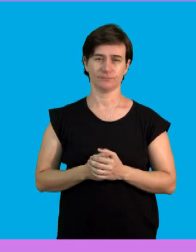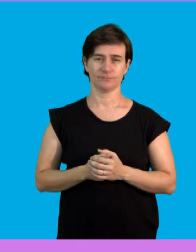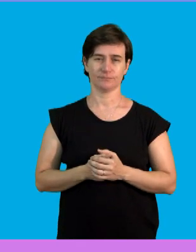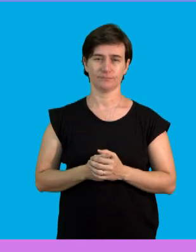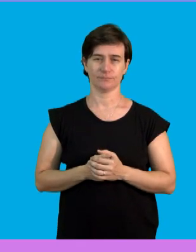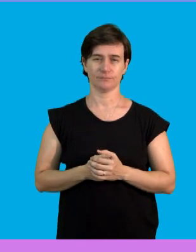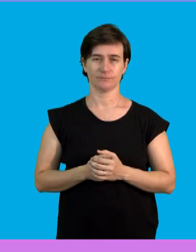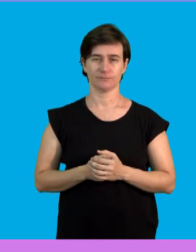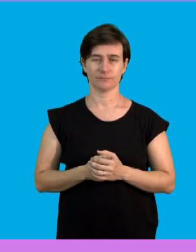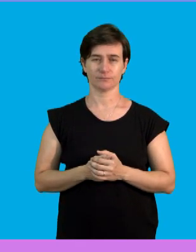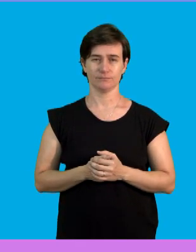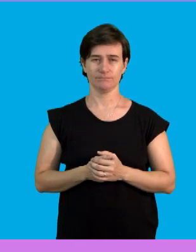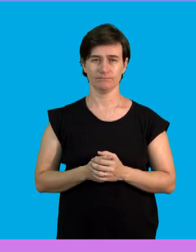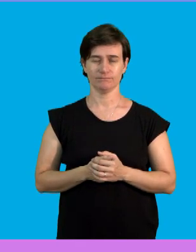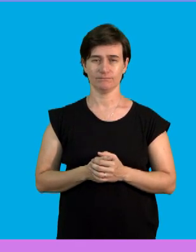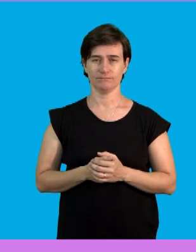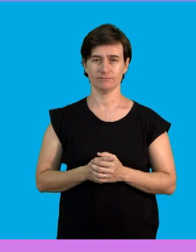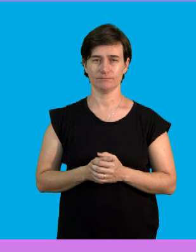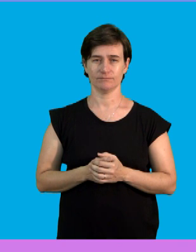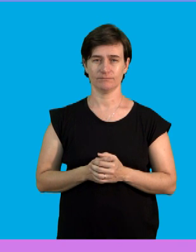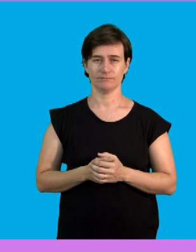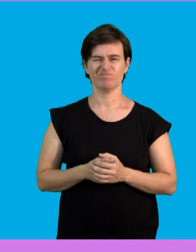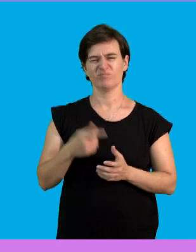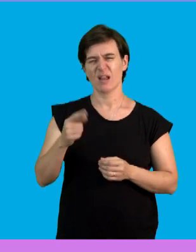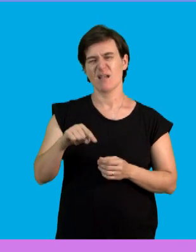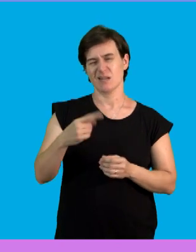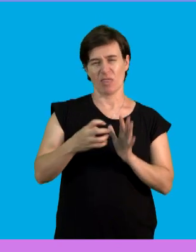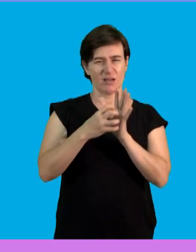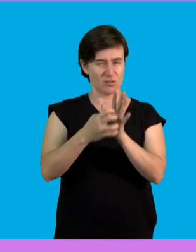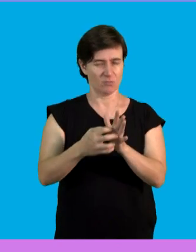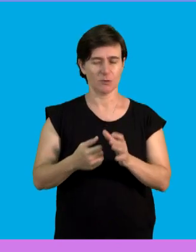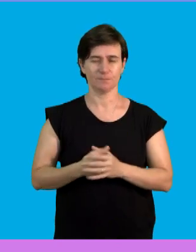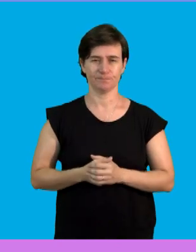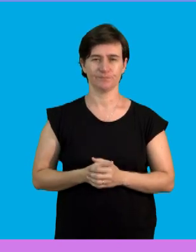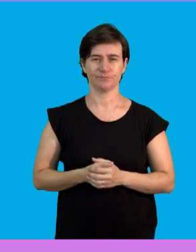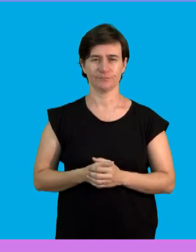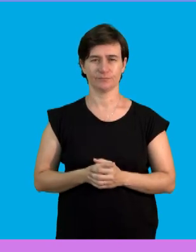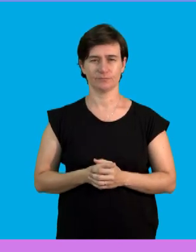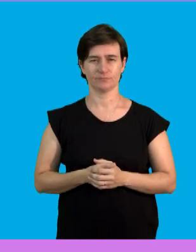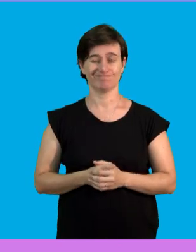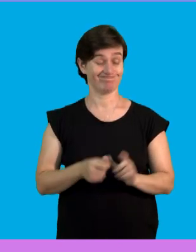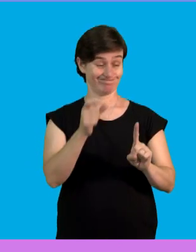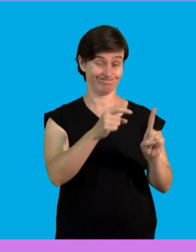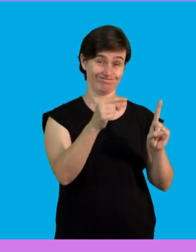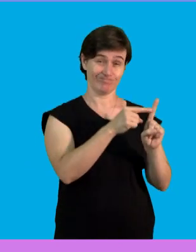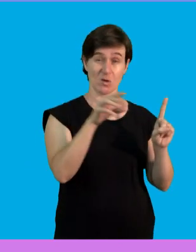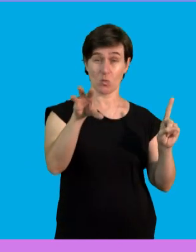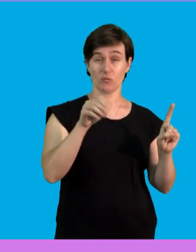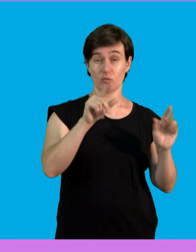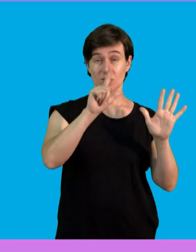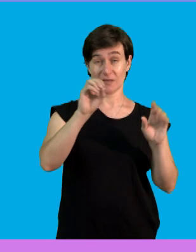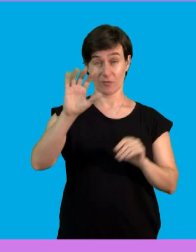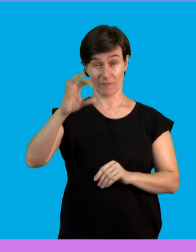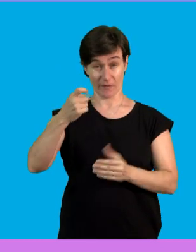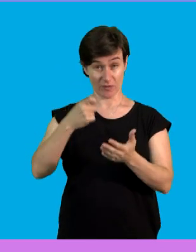Let's look at another example. He withdraws 750 Rand cash over the